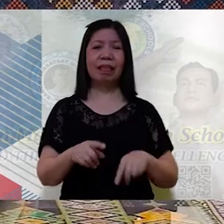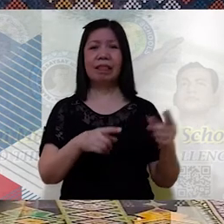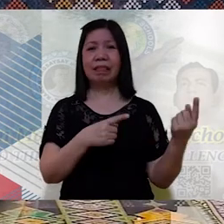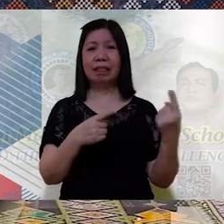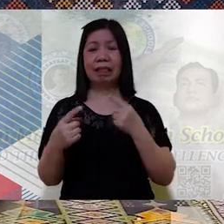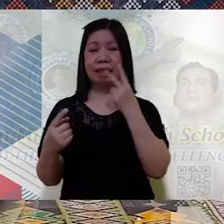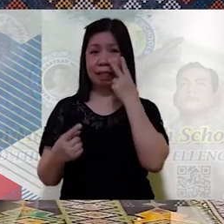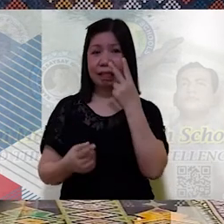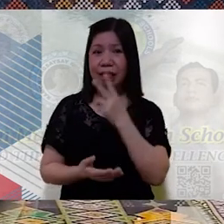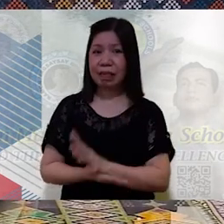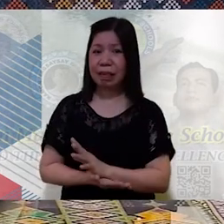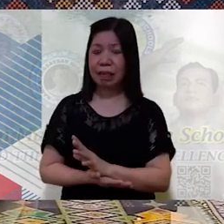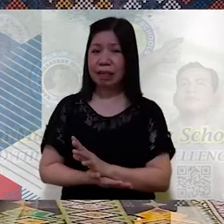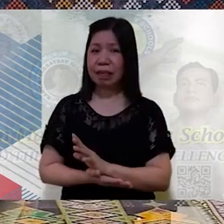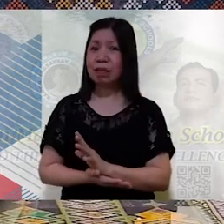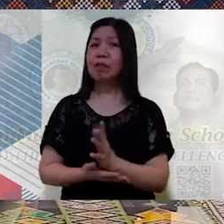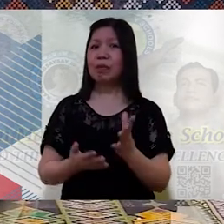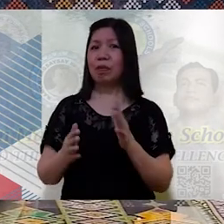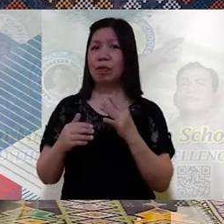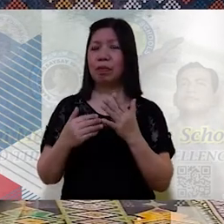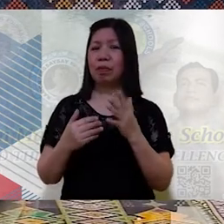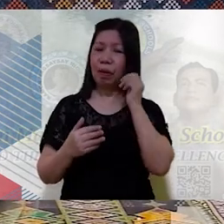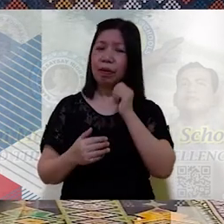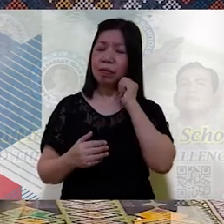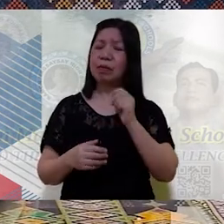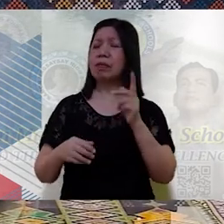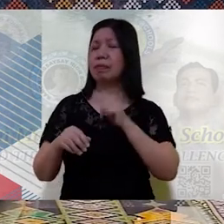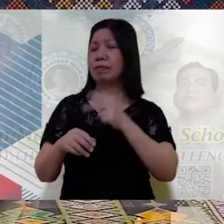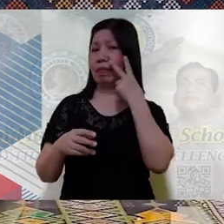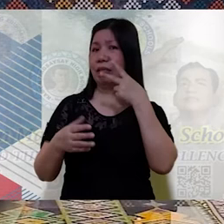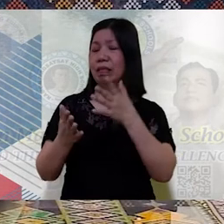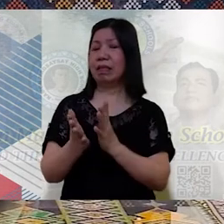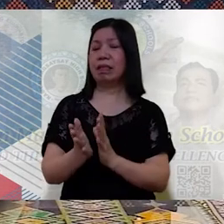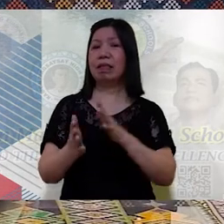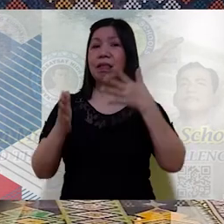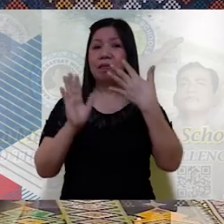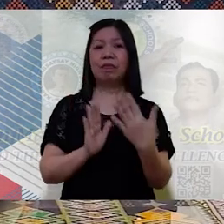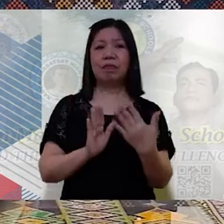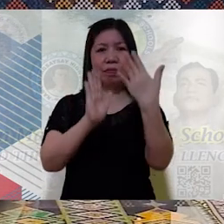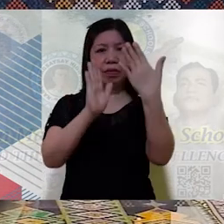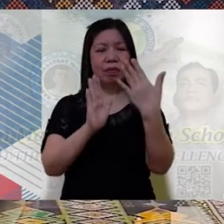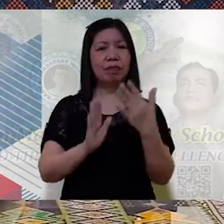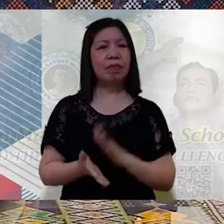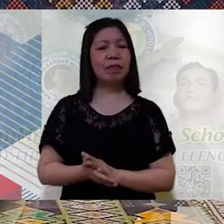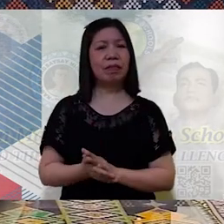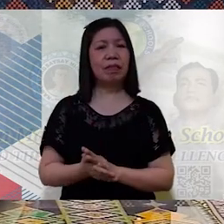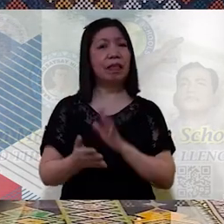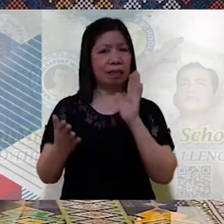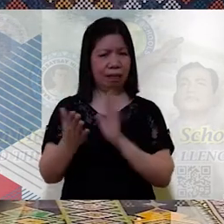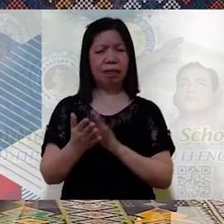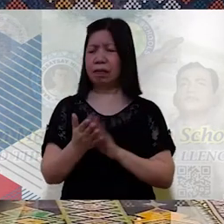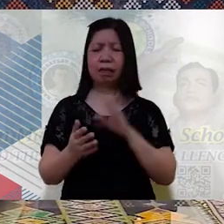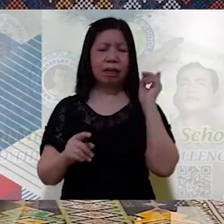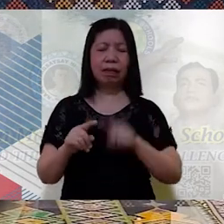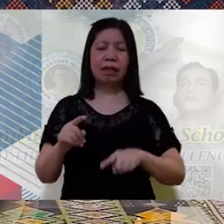able to see most of the time our students in face-to-face meetings. And